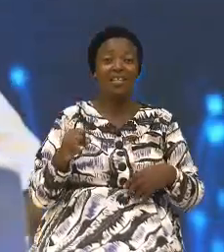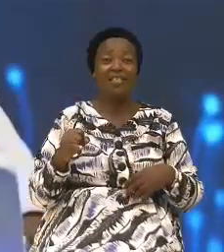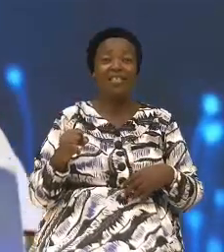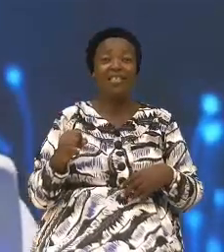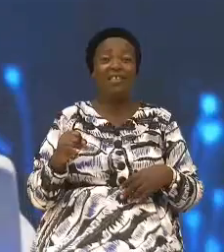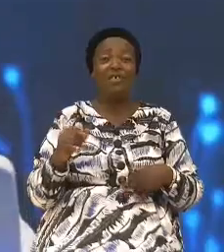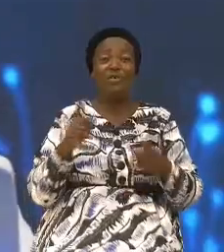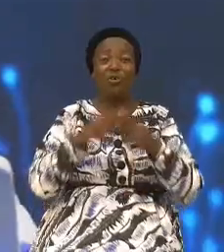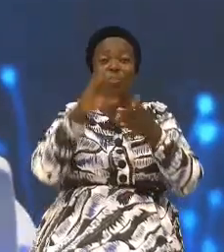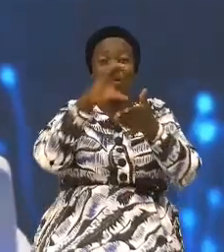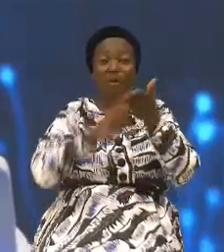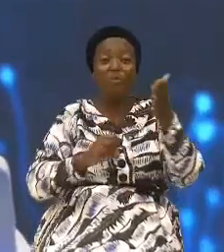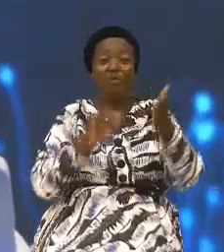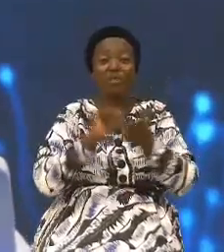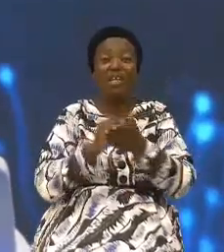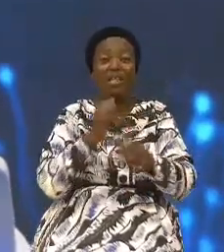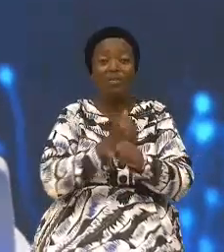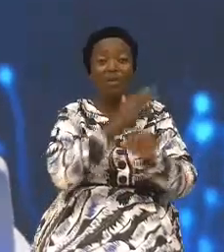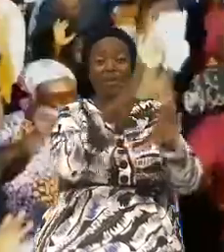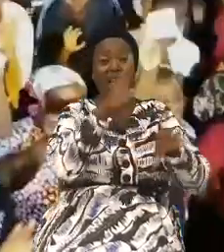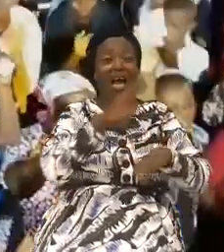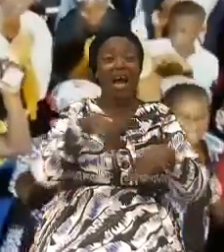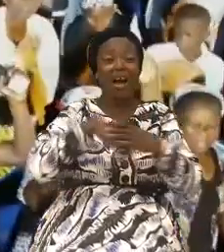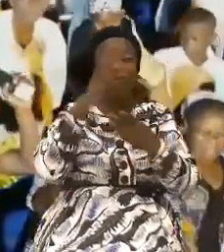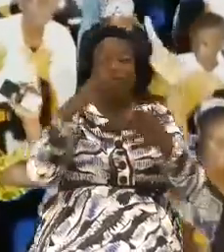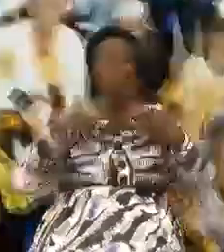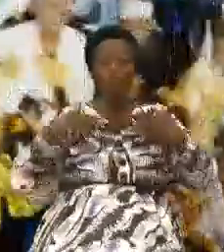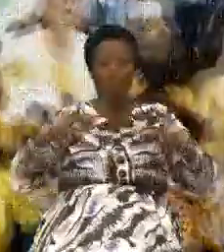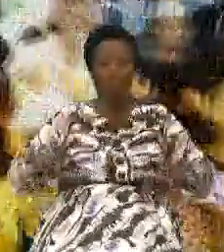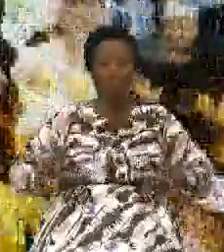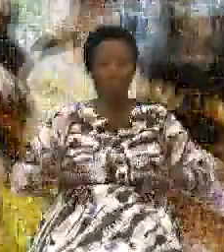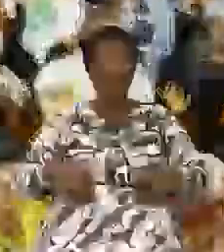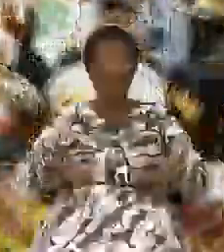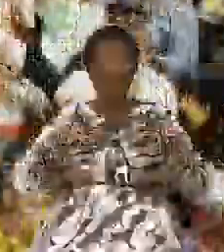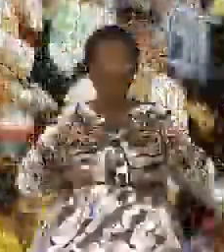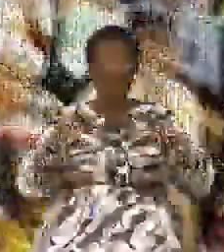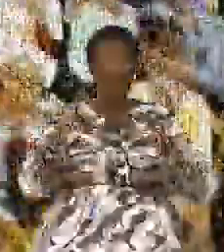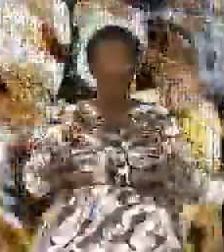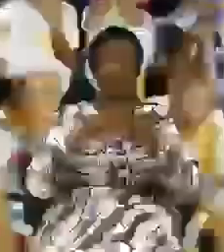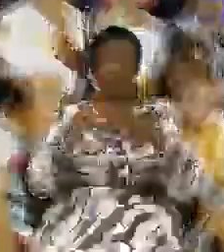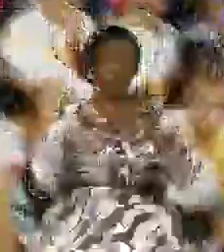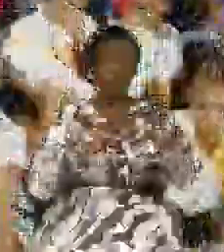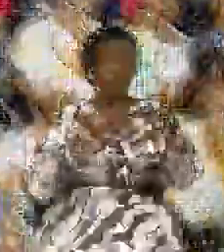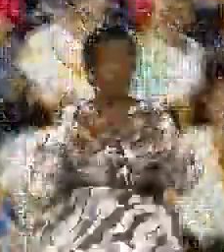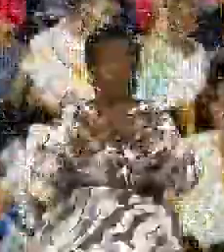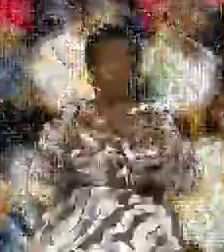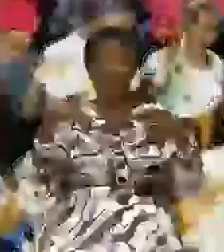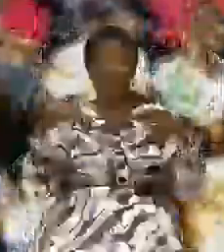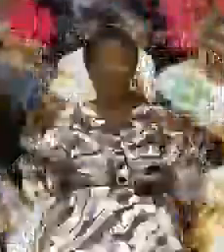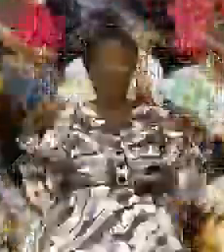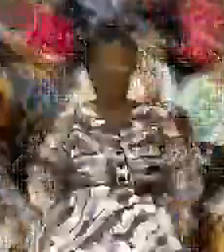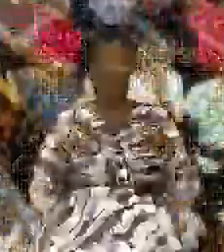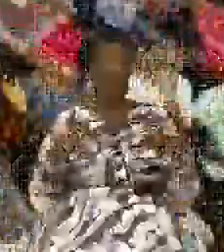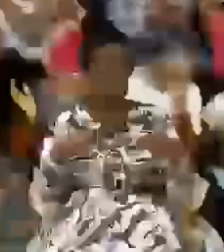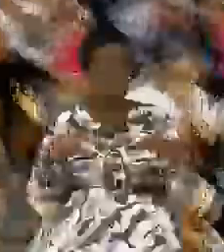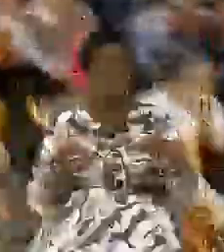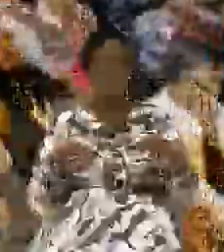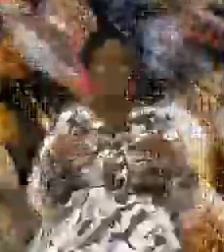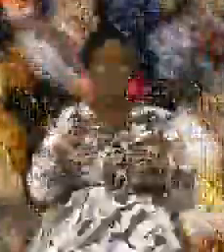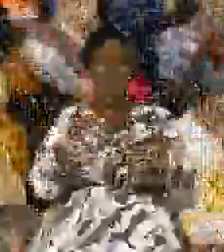mountain out of your body. Healing to remove the pain. Healing to mend your